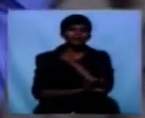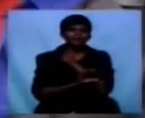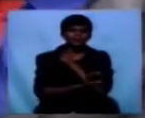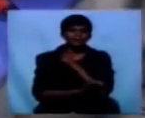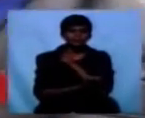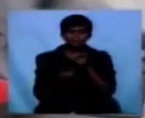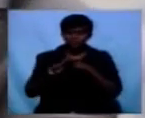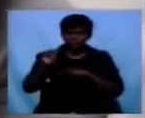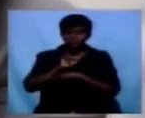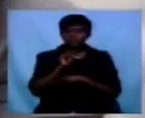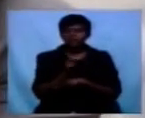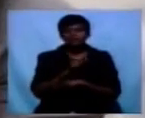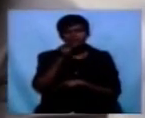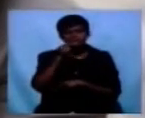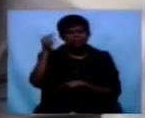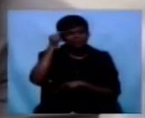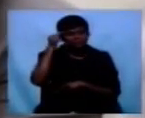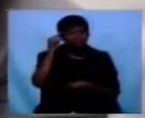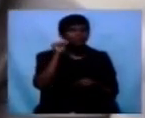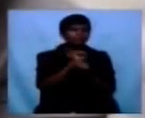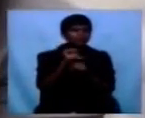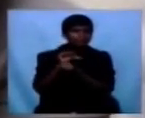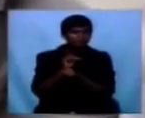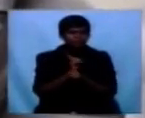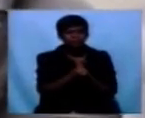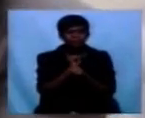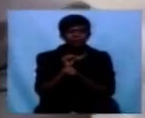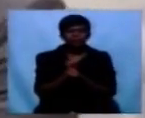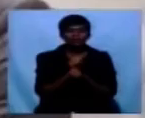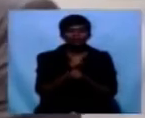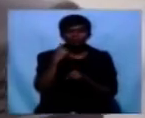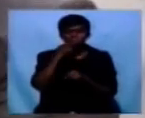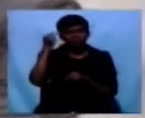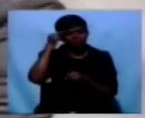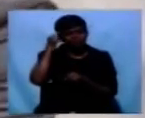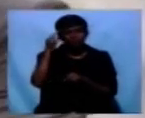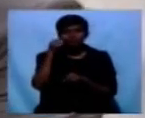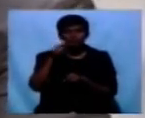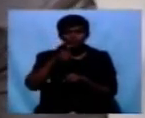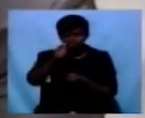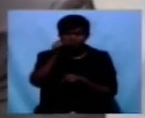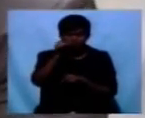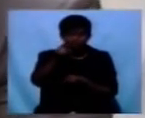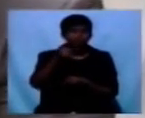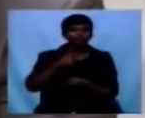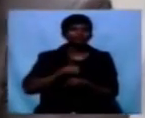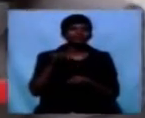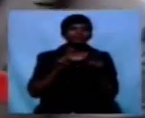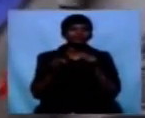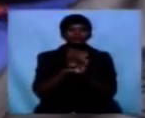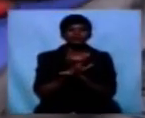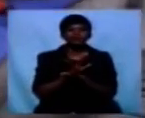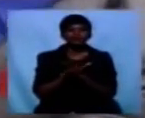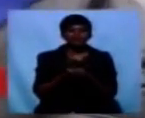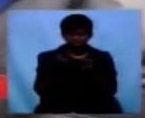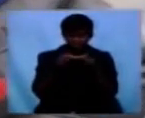then today we are saying government must do this, government must do that, government must do. Who are the government? It is you and me, the Zambian people. We have